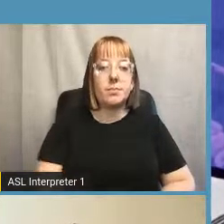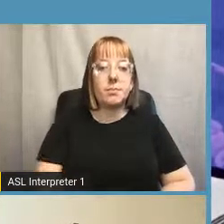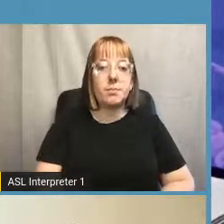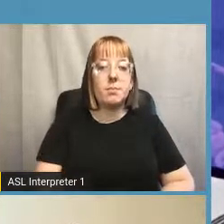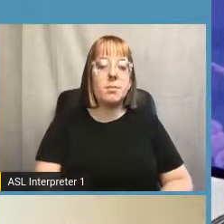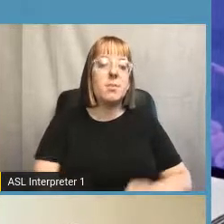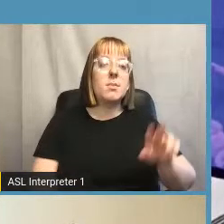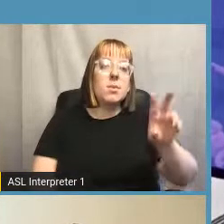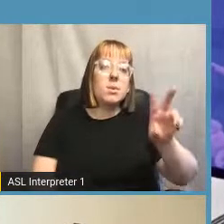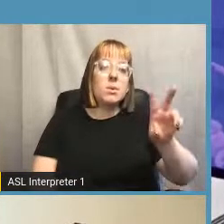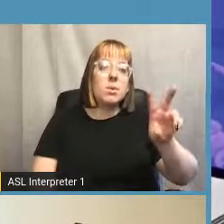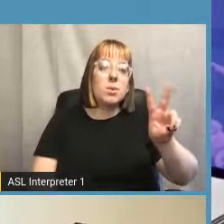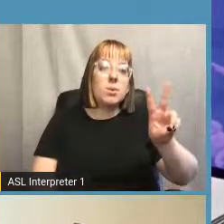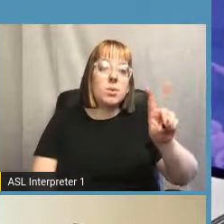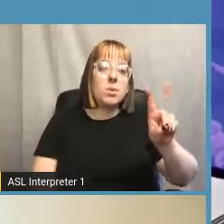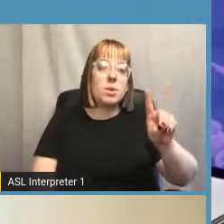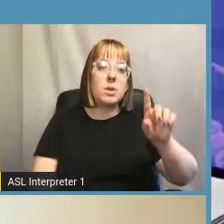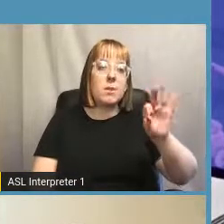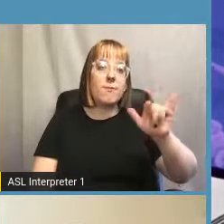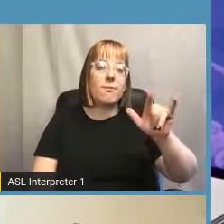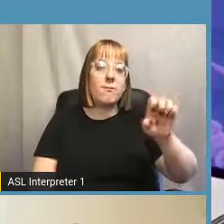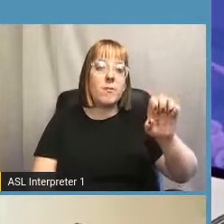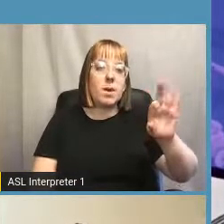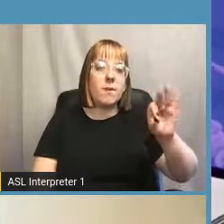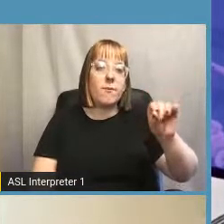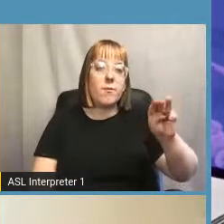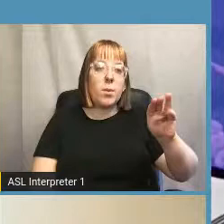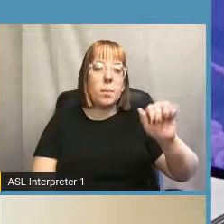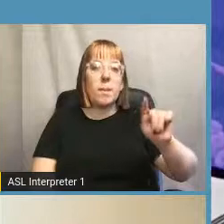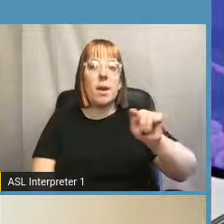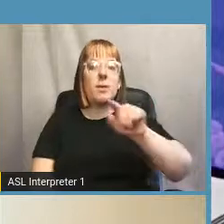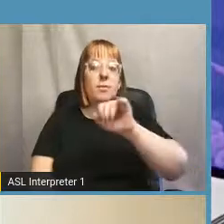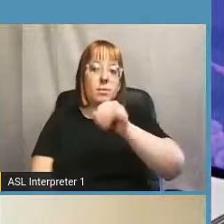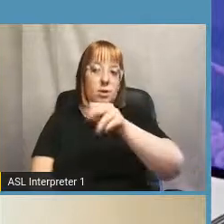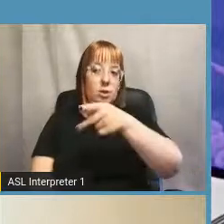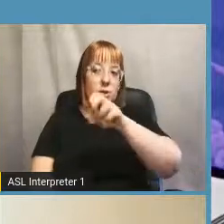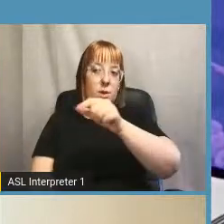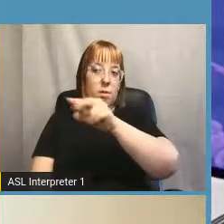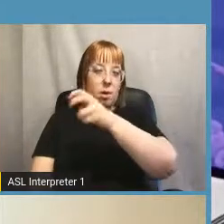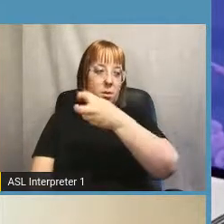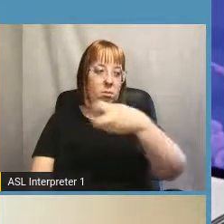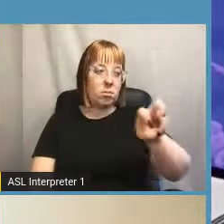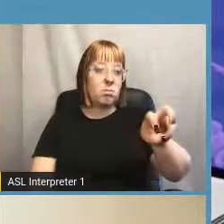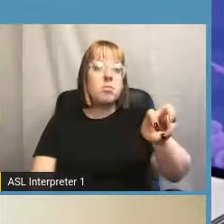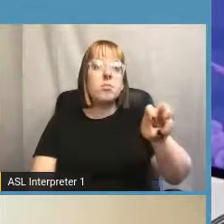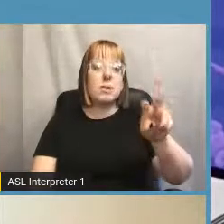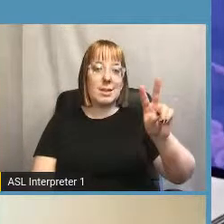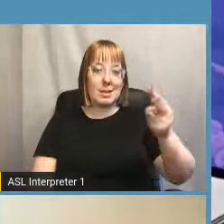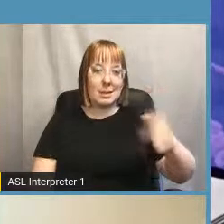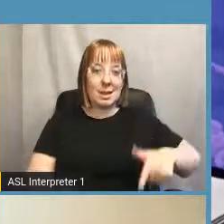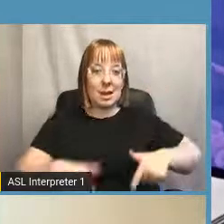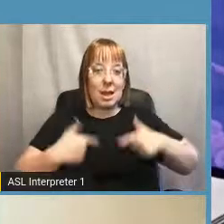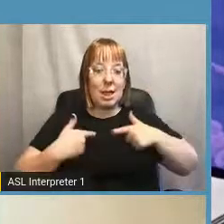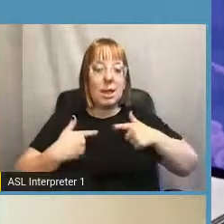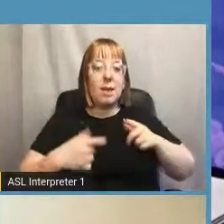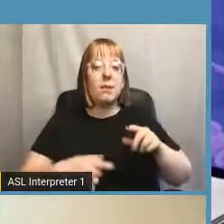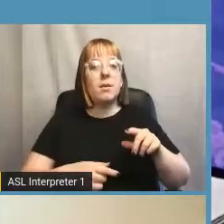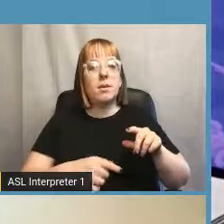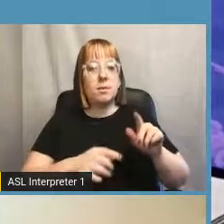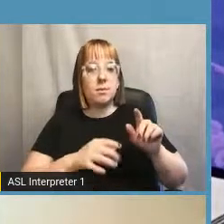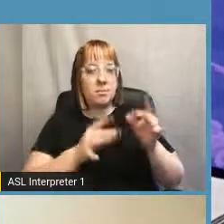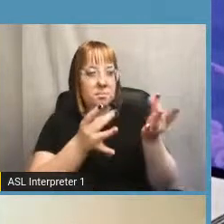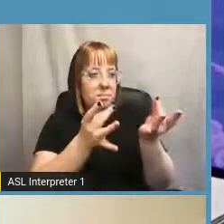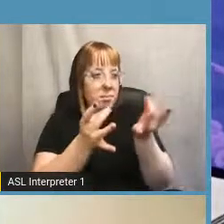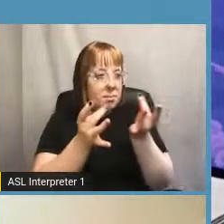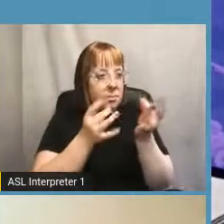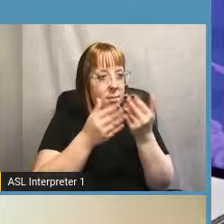two-dimensional file formats, JPEGs, and brought them into Second Life and textured an object with them